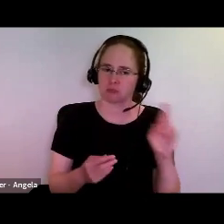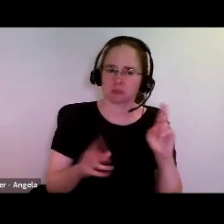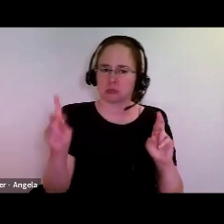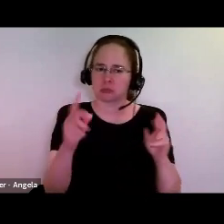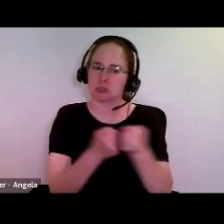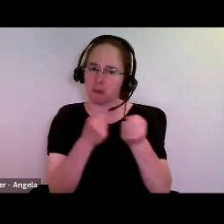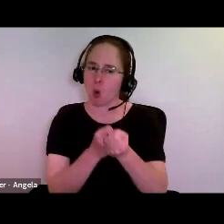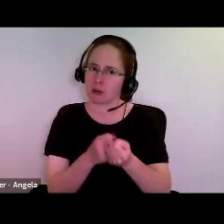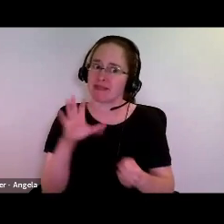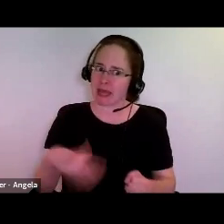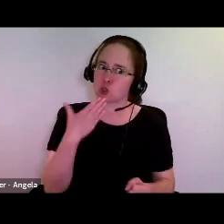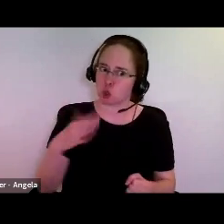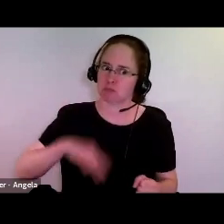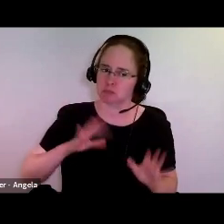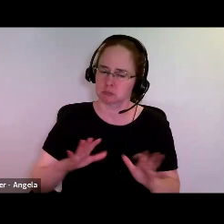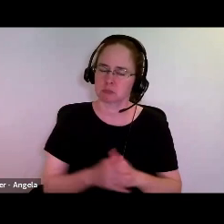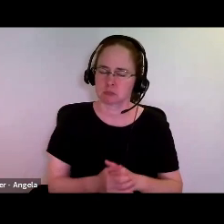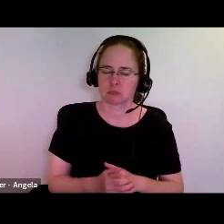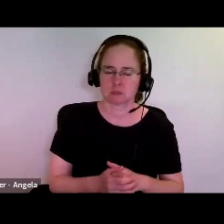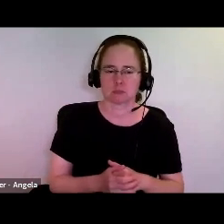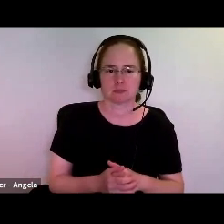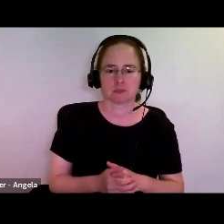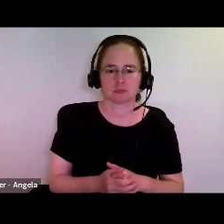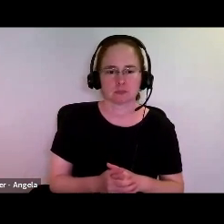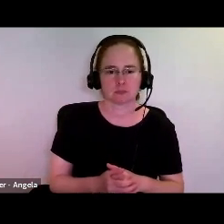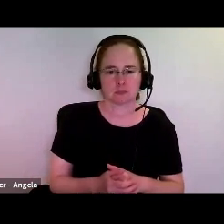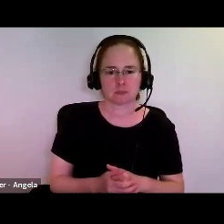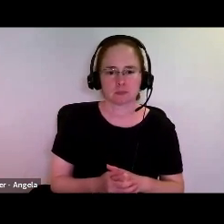that's a really good thing. Next slide.